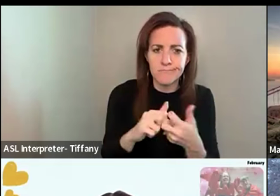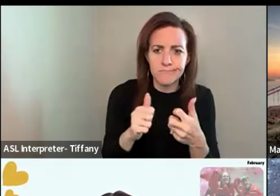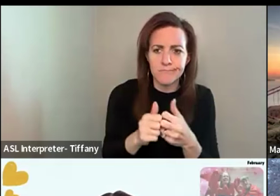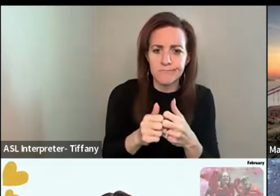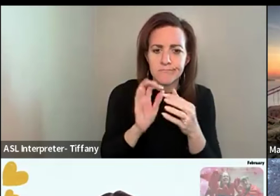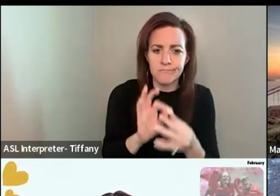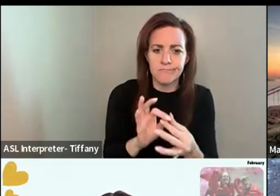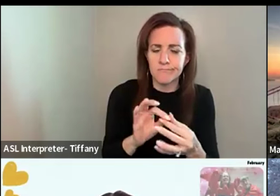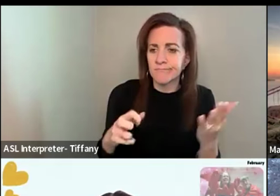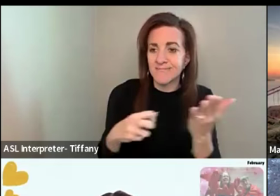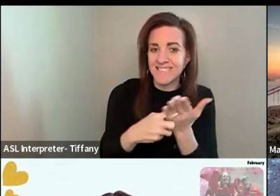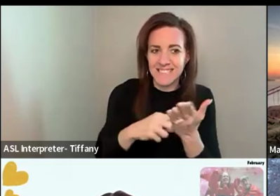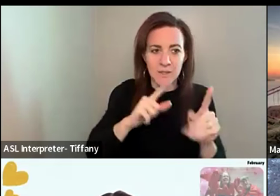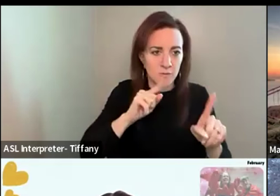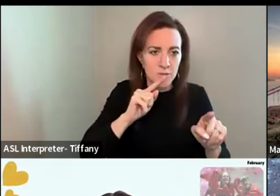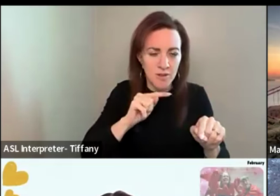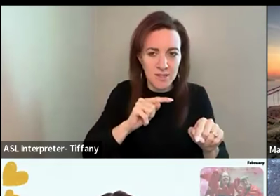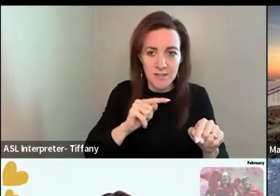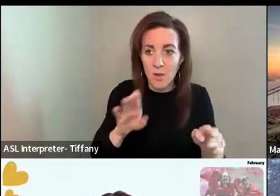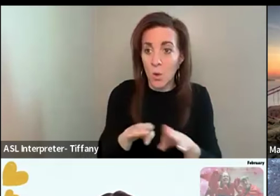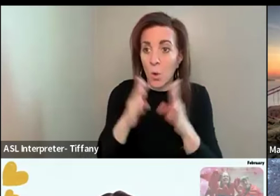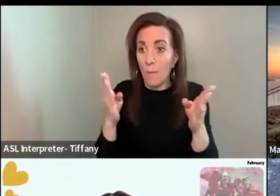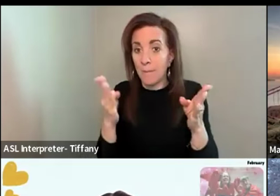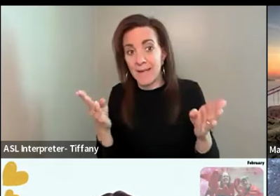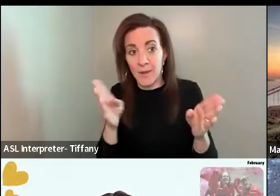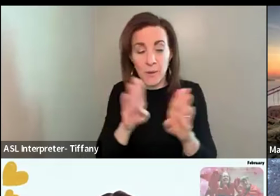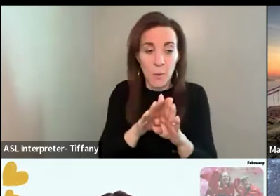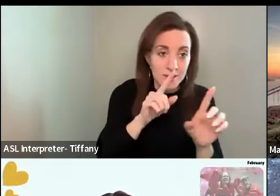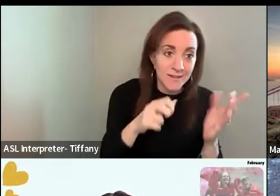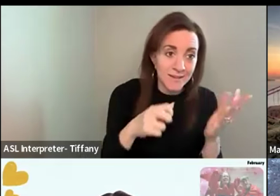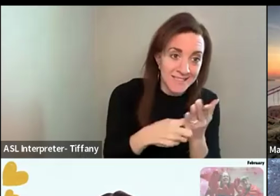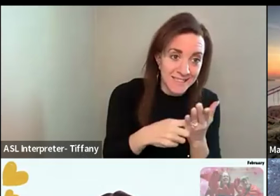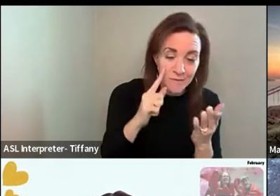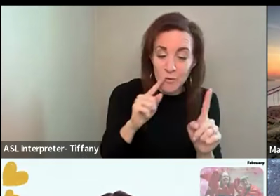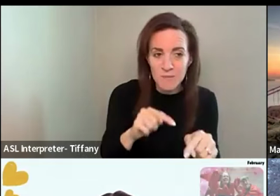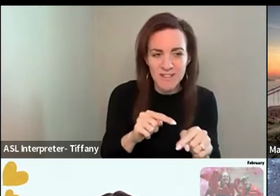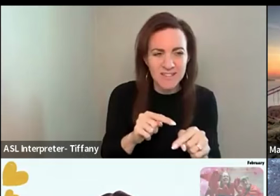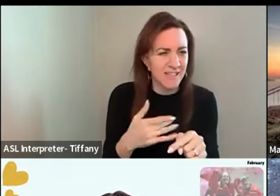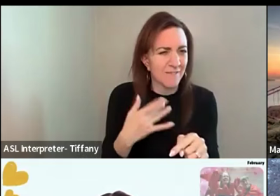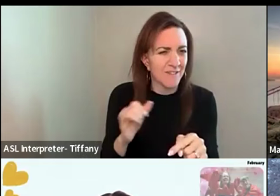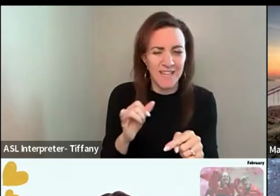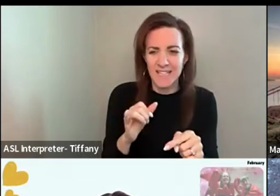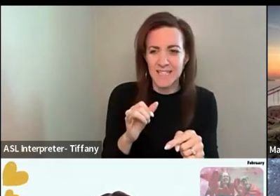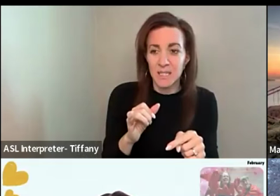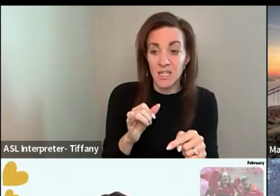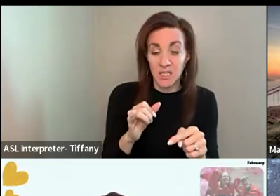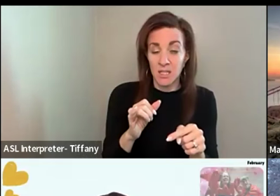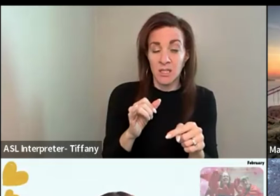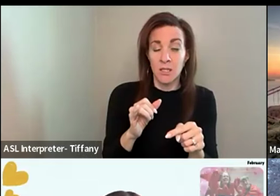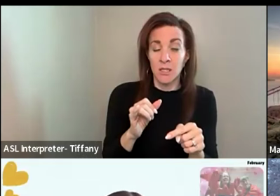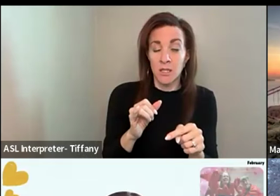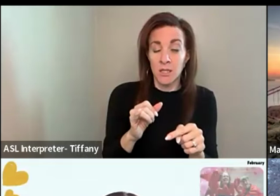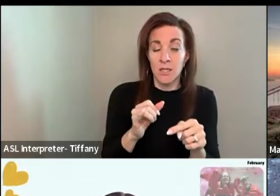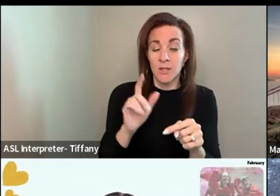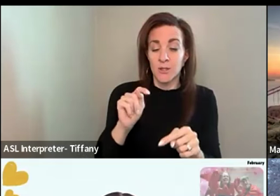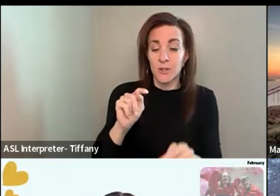as related to the ticket responses and opening and closing the tickets for the response. I feel like it's in the twilight zone because we're just repeating the same issues